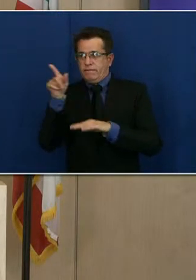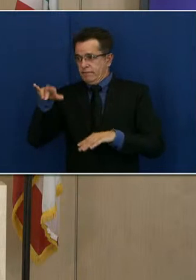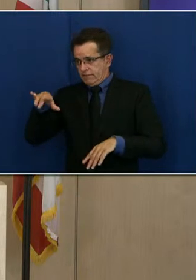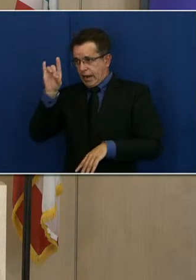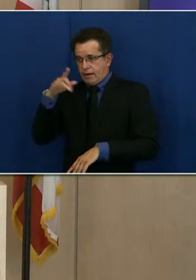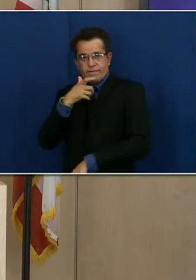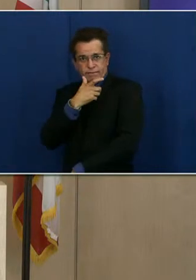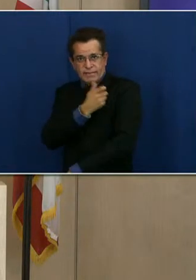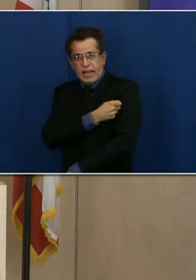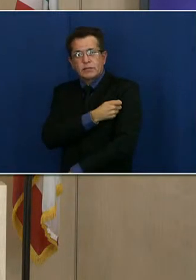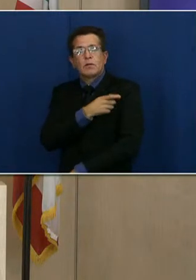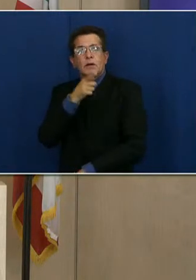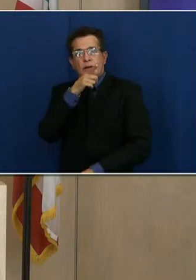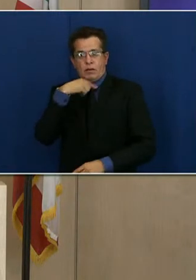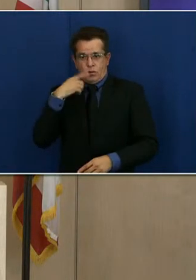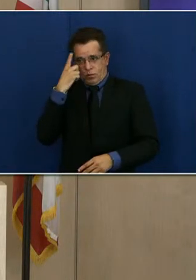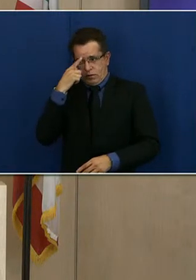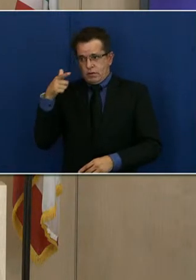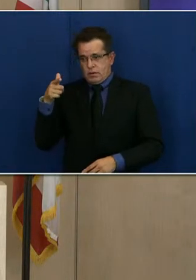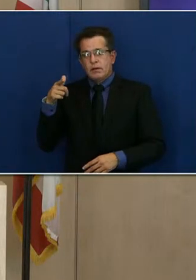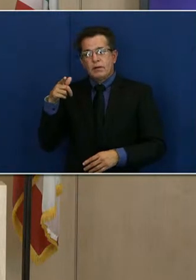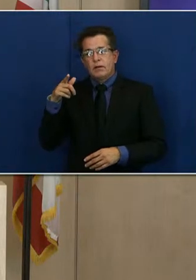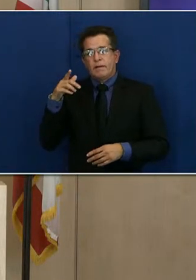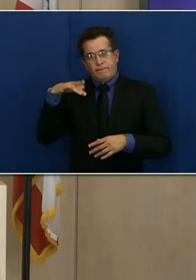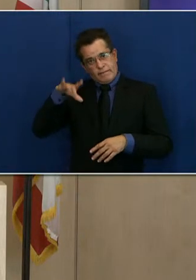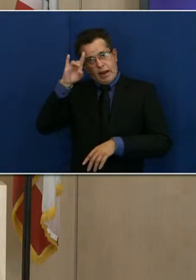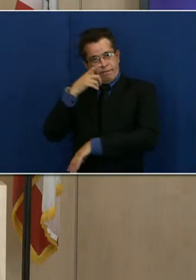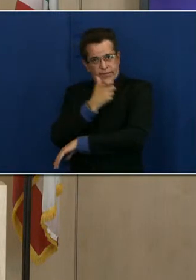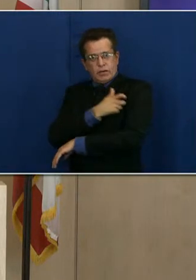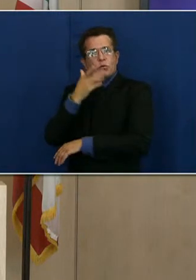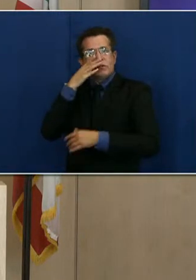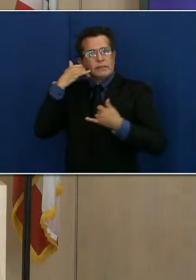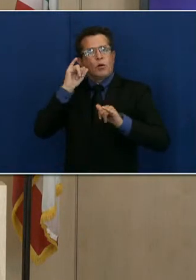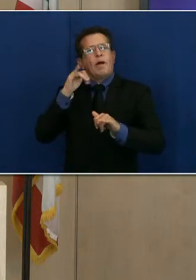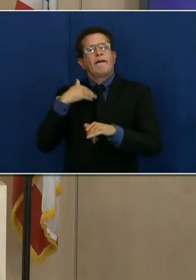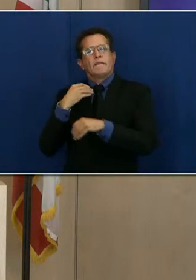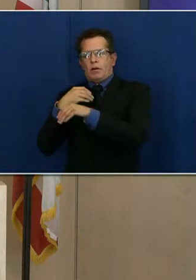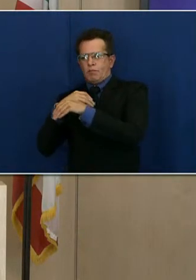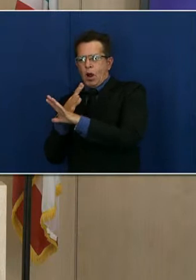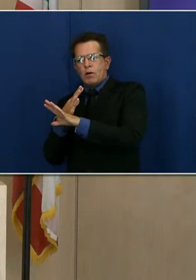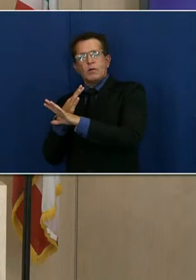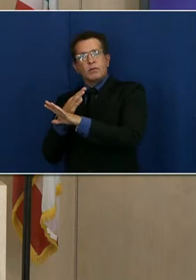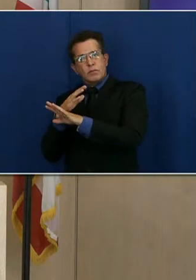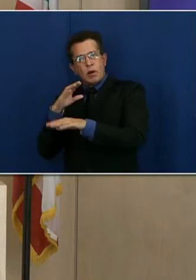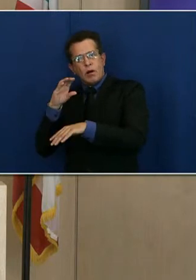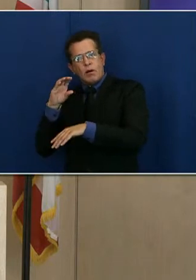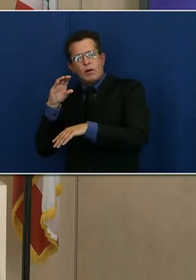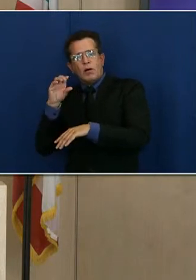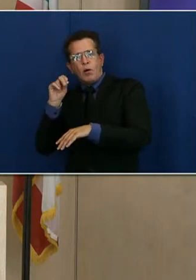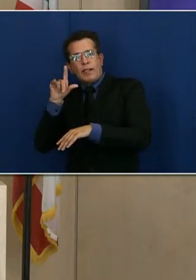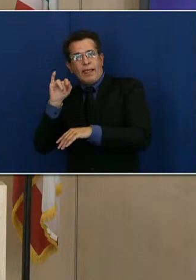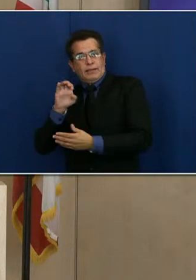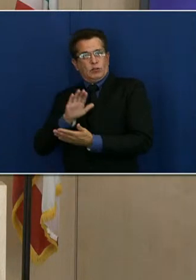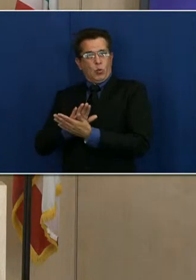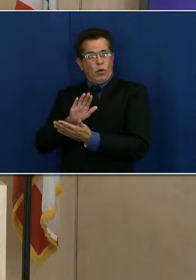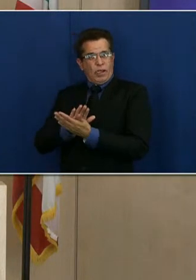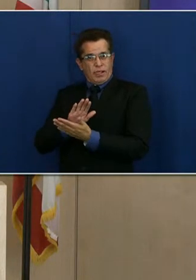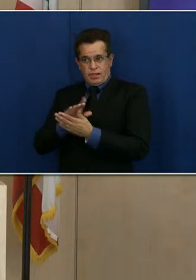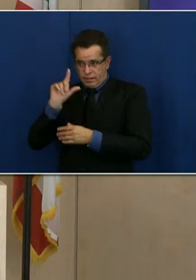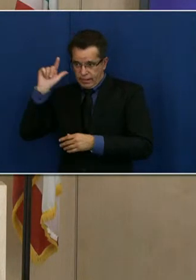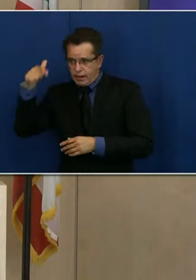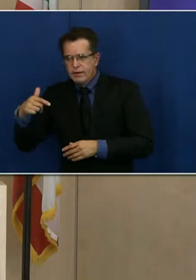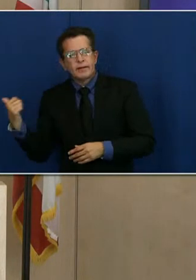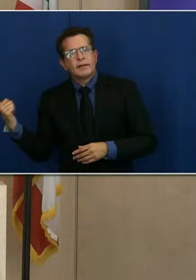continue to recommend distance learning after a vaccine is available? Well, that is a what-if crystal